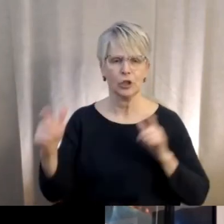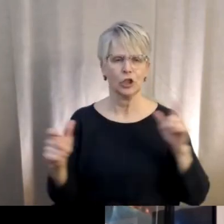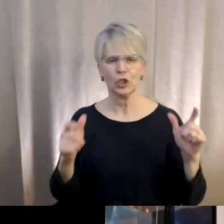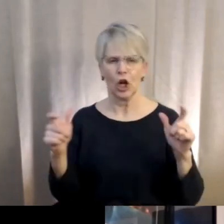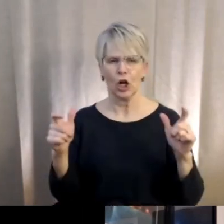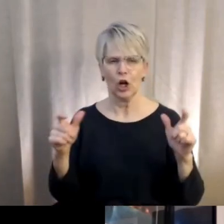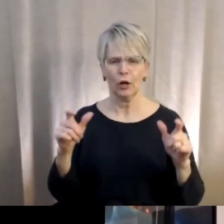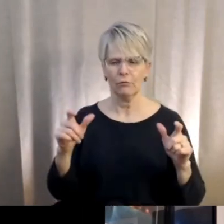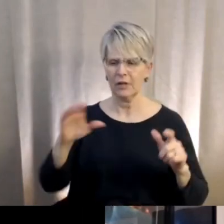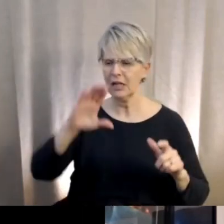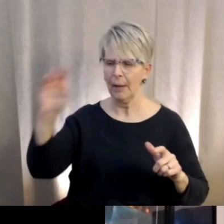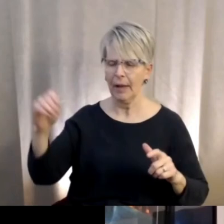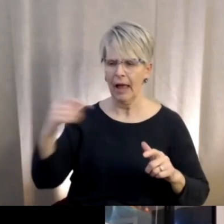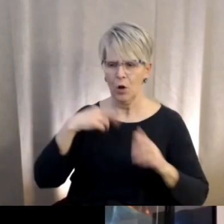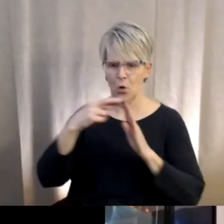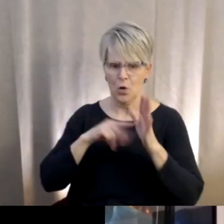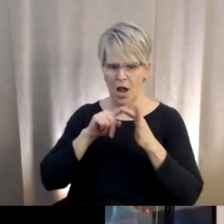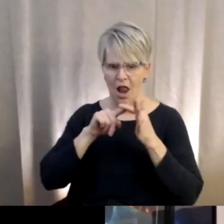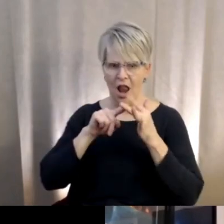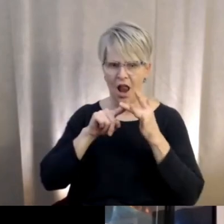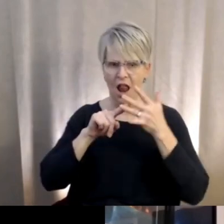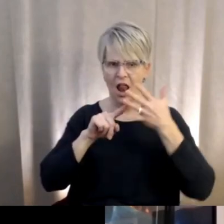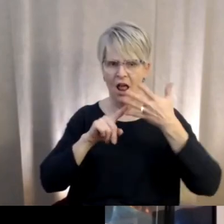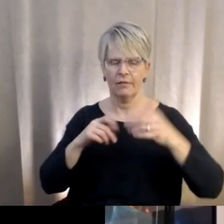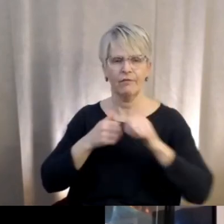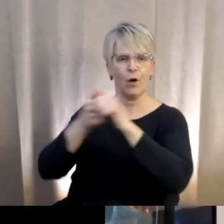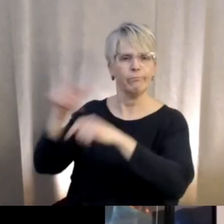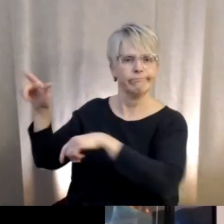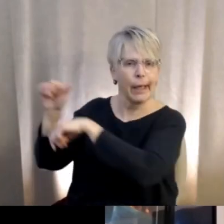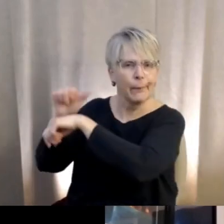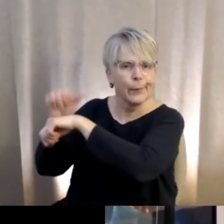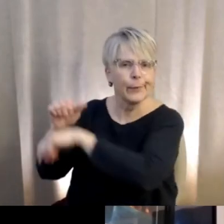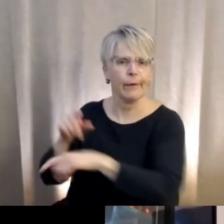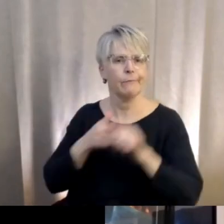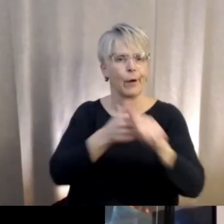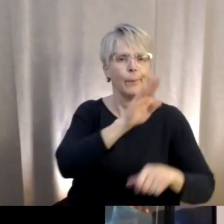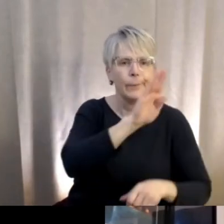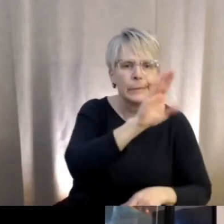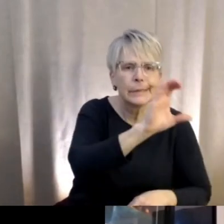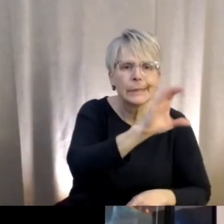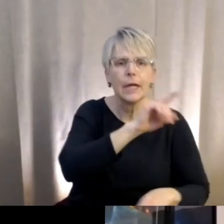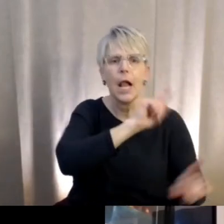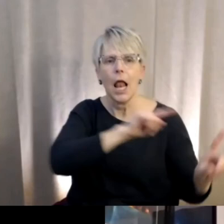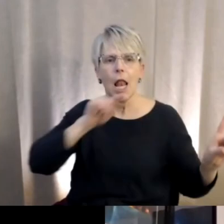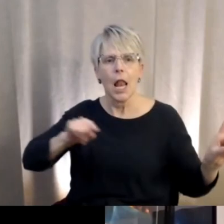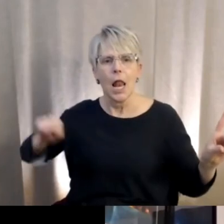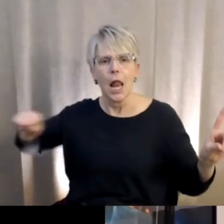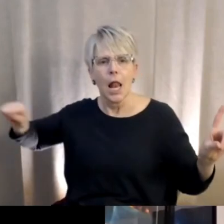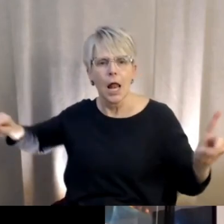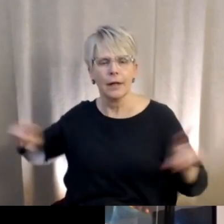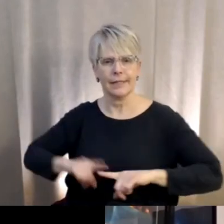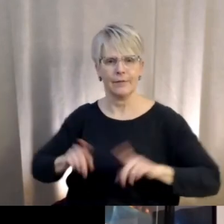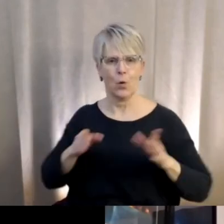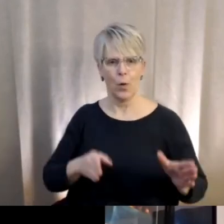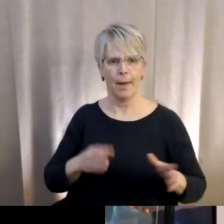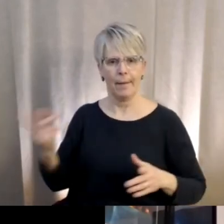that if they do have protocols, they are based on Alberta or BC, places where the certifications are